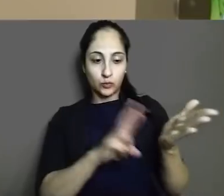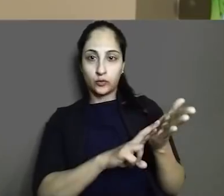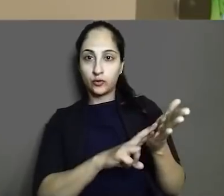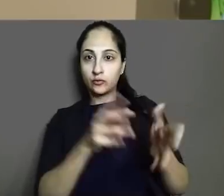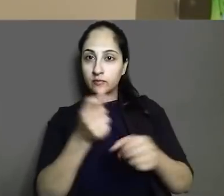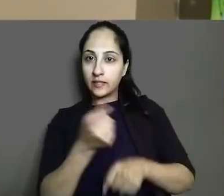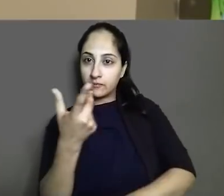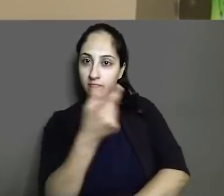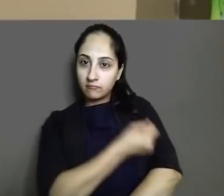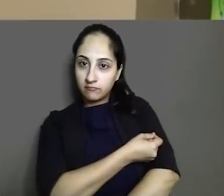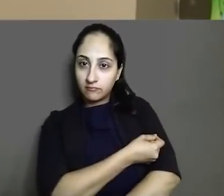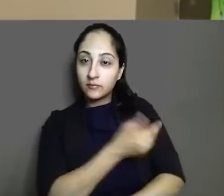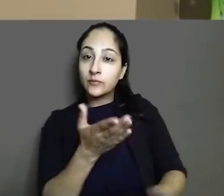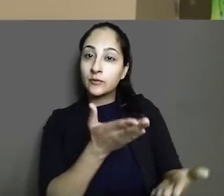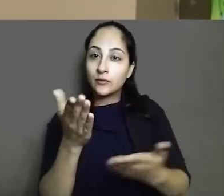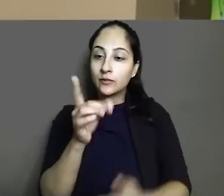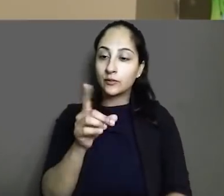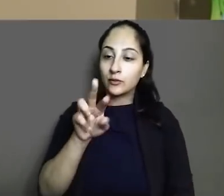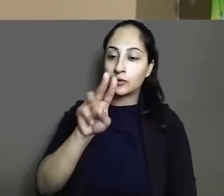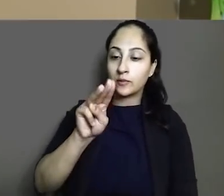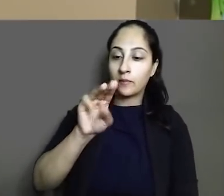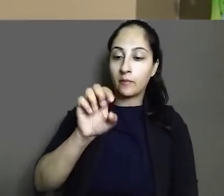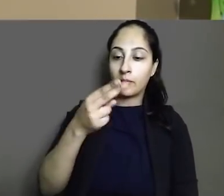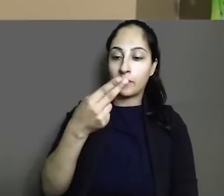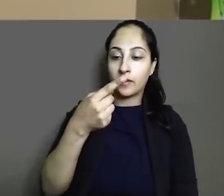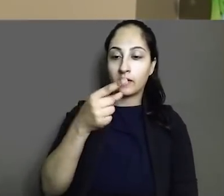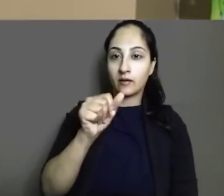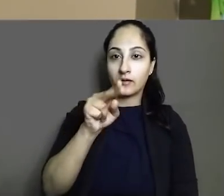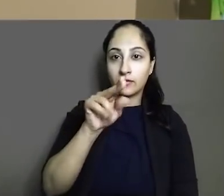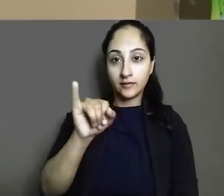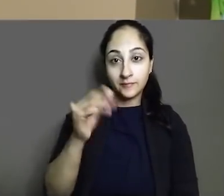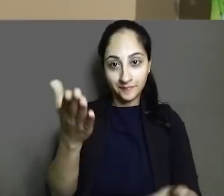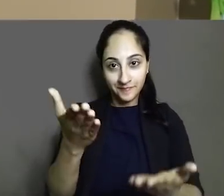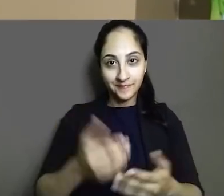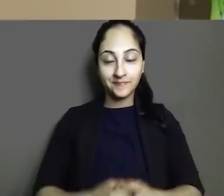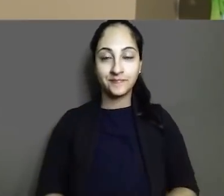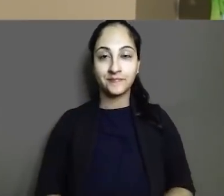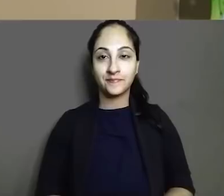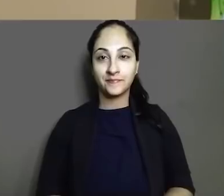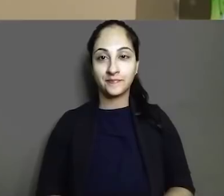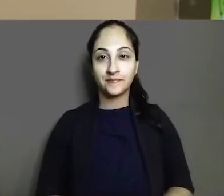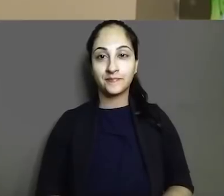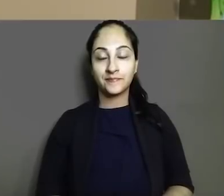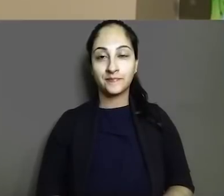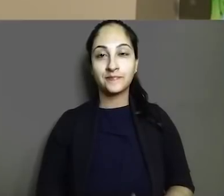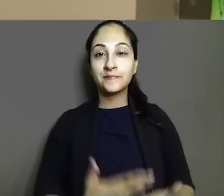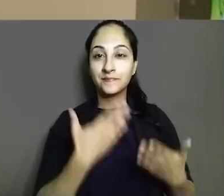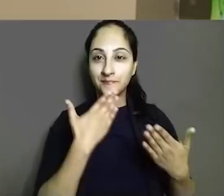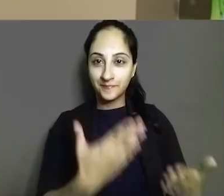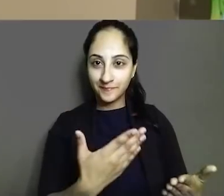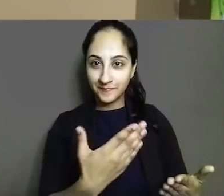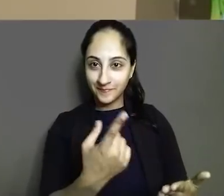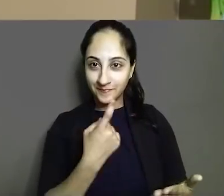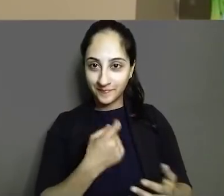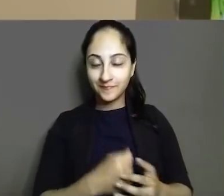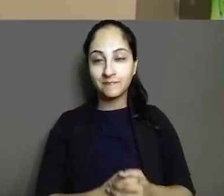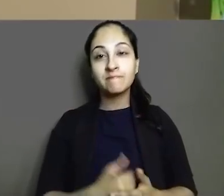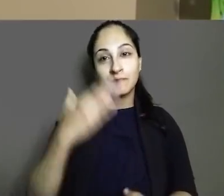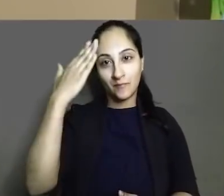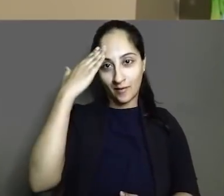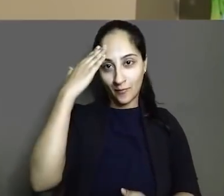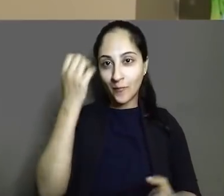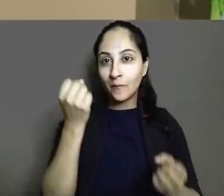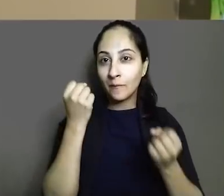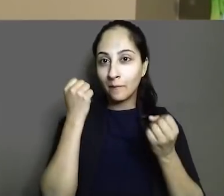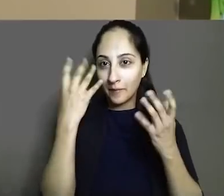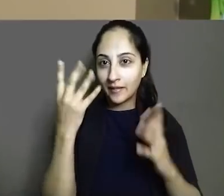when will I be able to get the vaccine, and how do I register? How do I know I'm eligible, right? So I would say that there's 3 things you